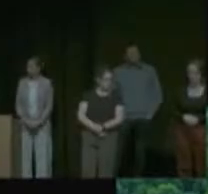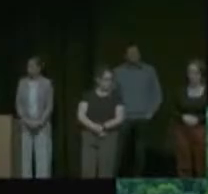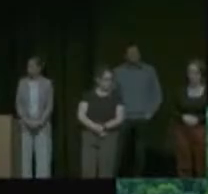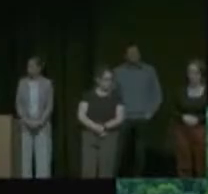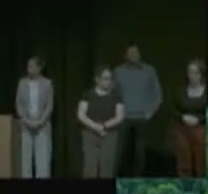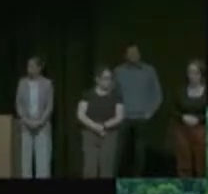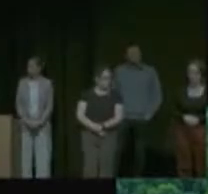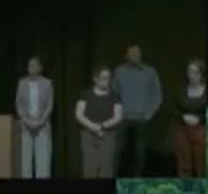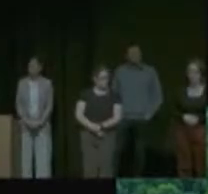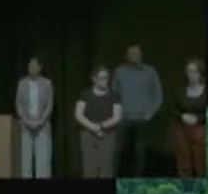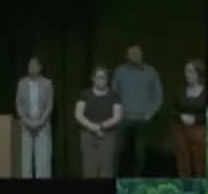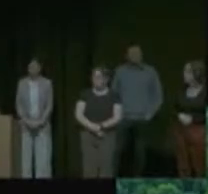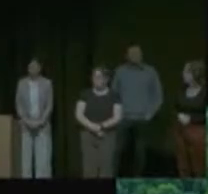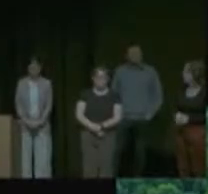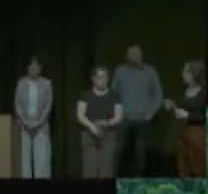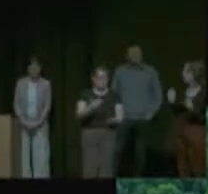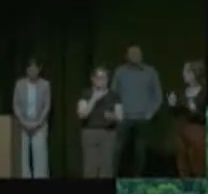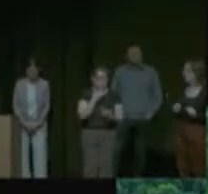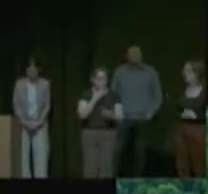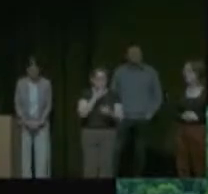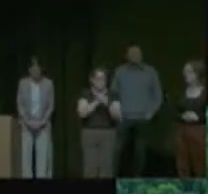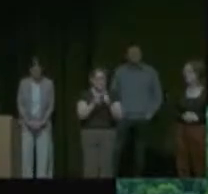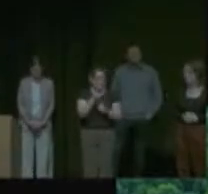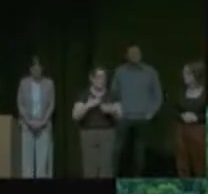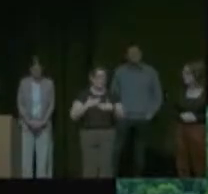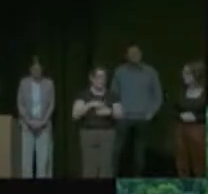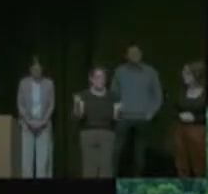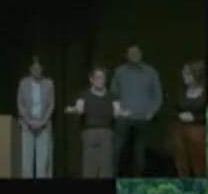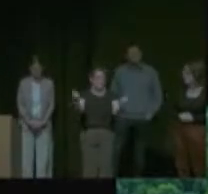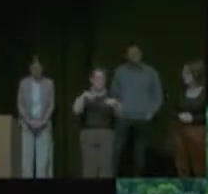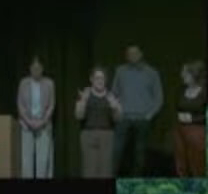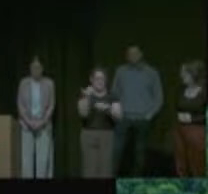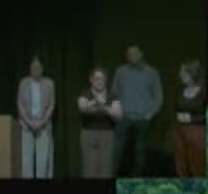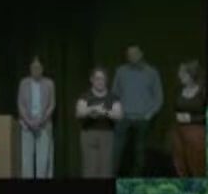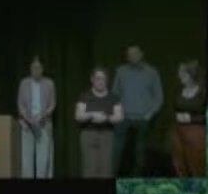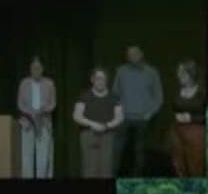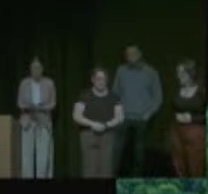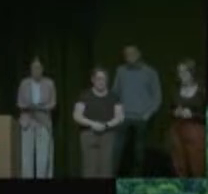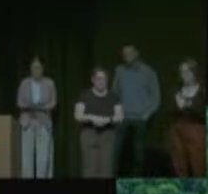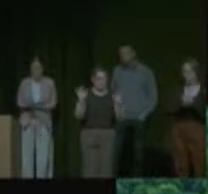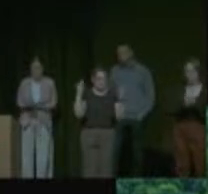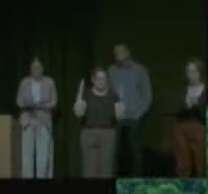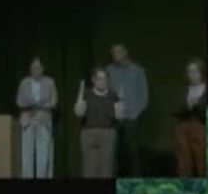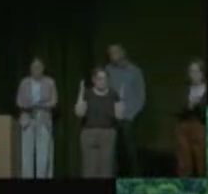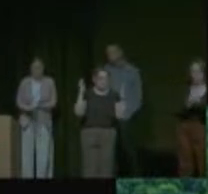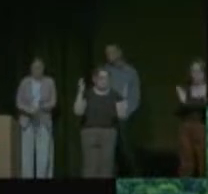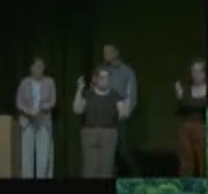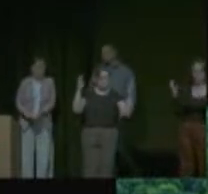All right, thank you, everyone. We appreciate you coming tonight.